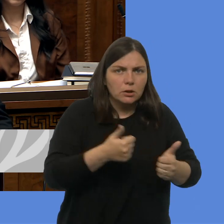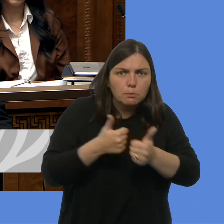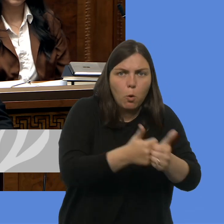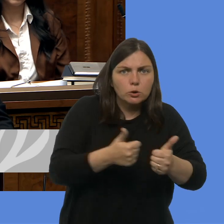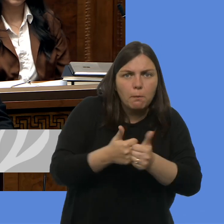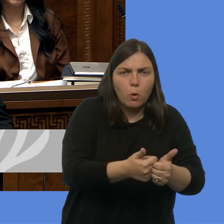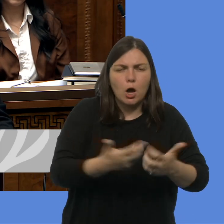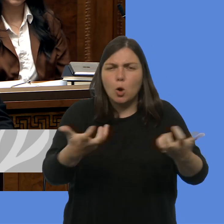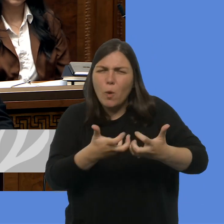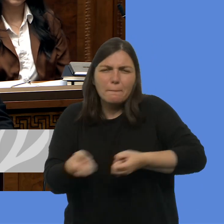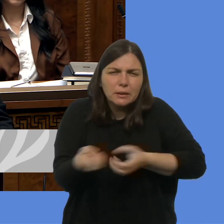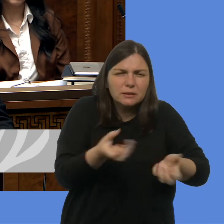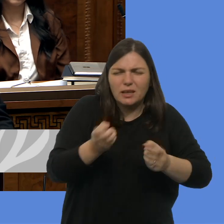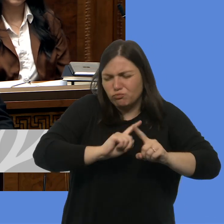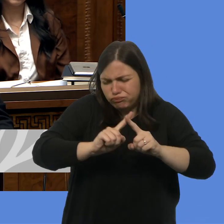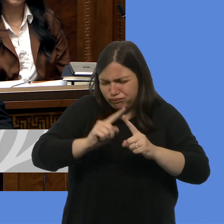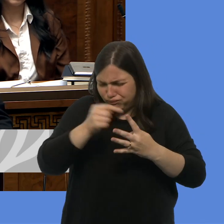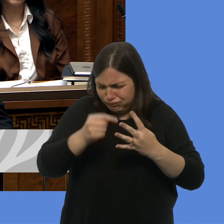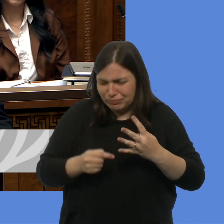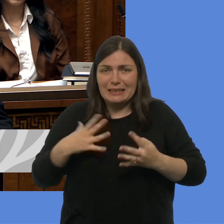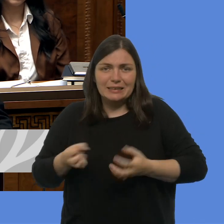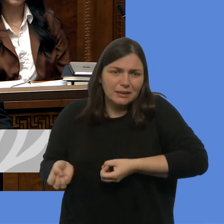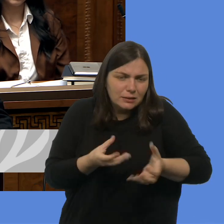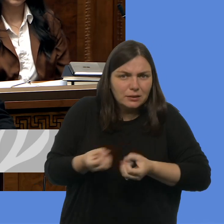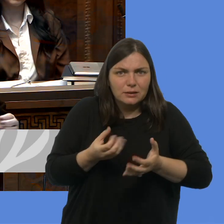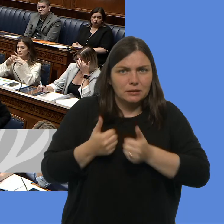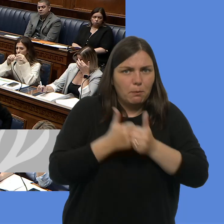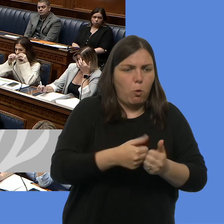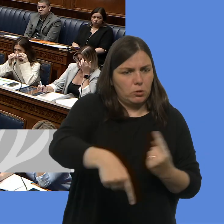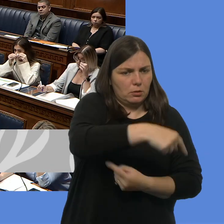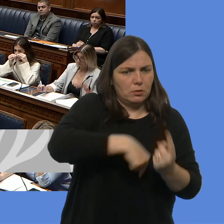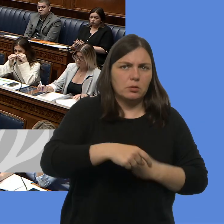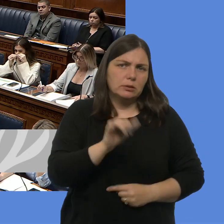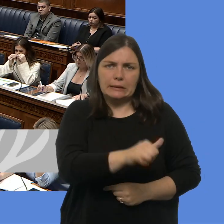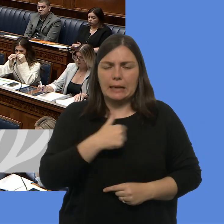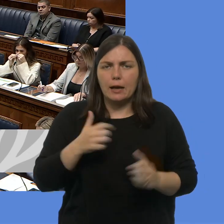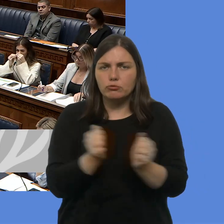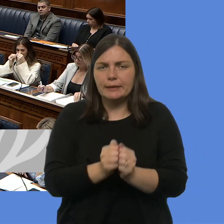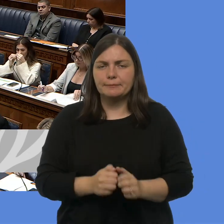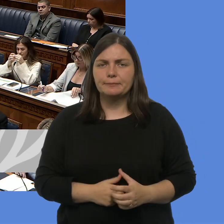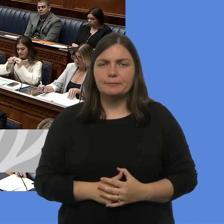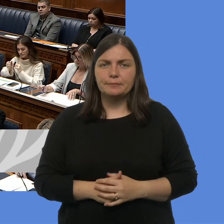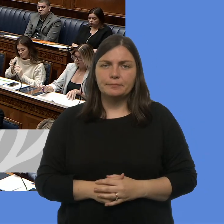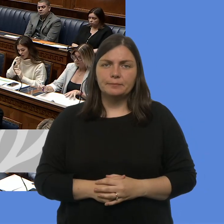and the equipment and everything else that's required to help the Palestinian people. Mr. McGuigan.